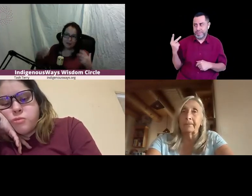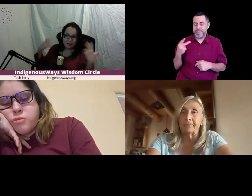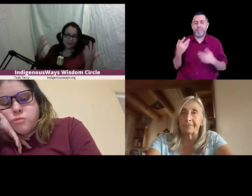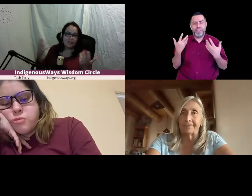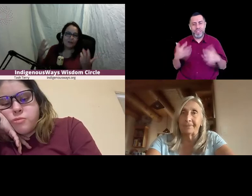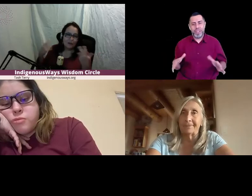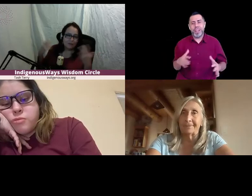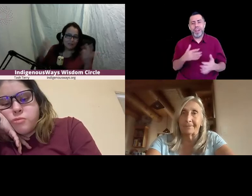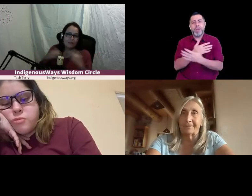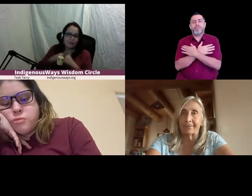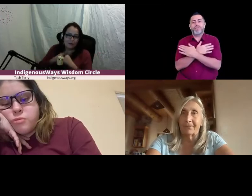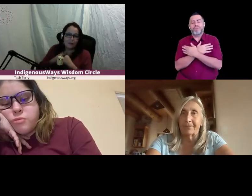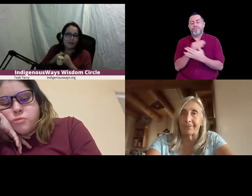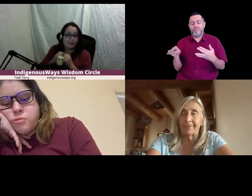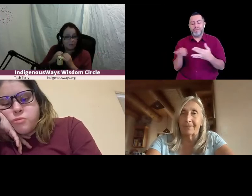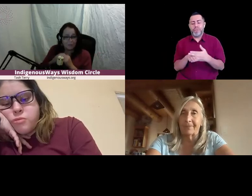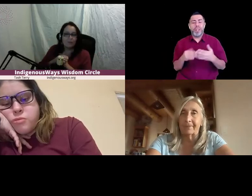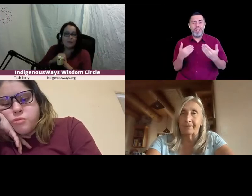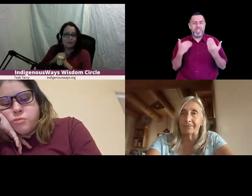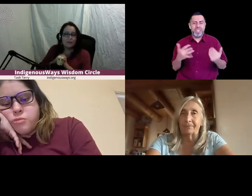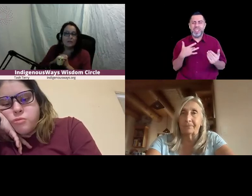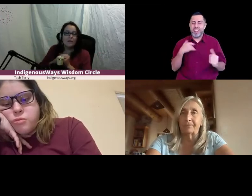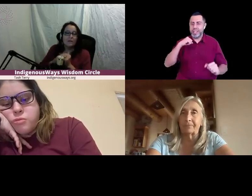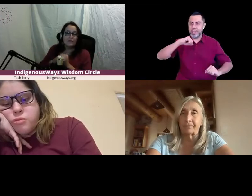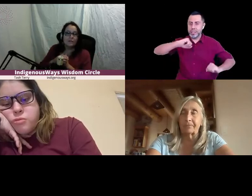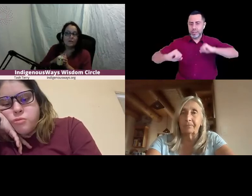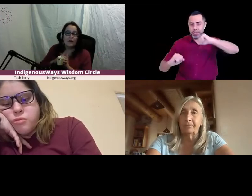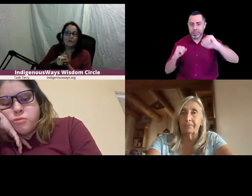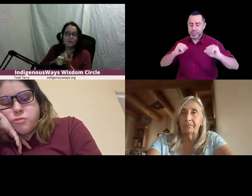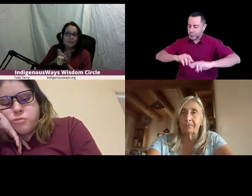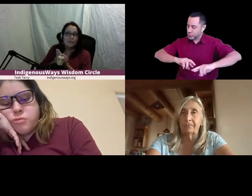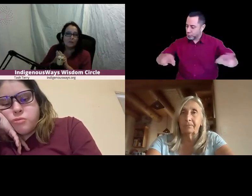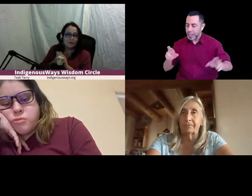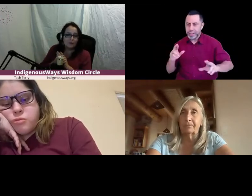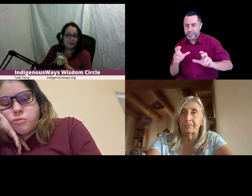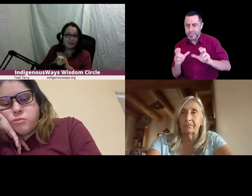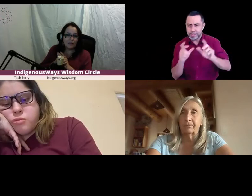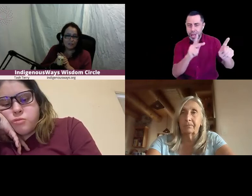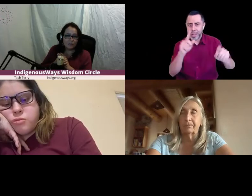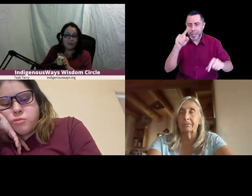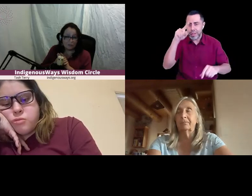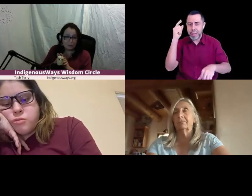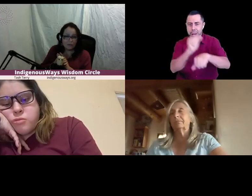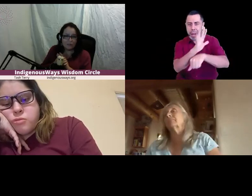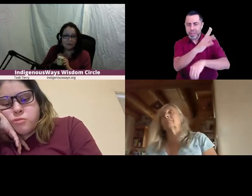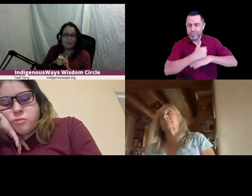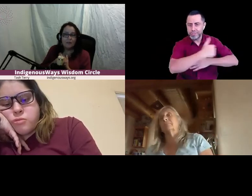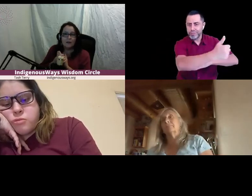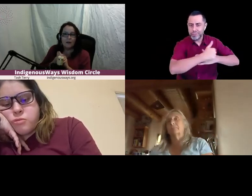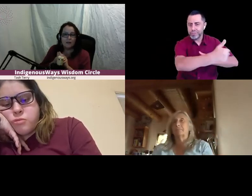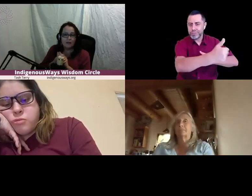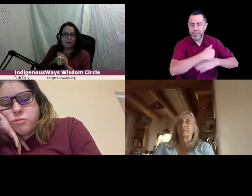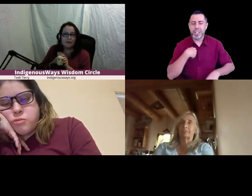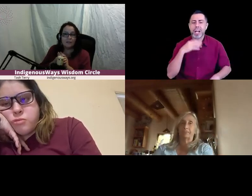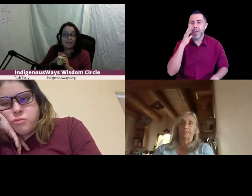I'm starting to gear up and get ready to go back up to Black Mountain. So we'll keep you and the chapter house posted